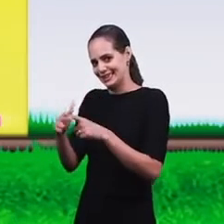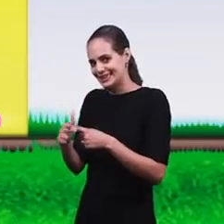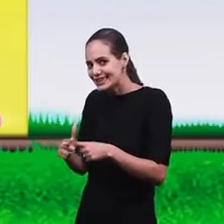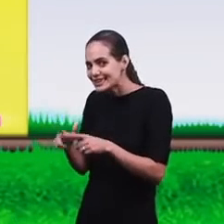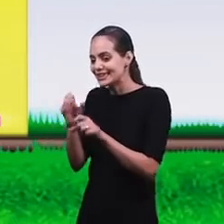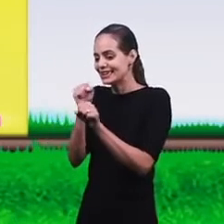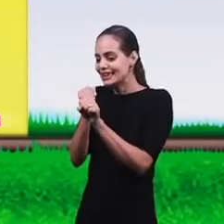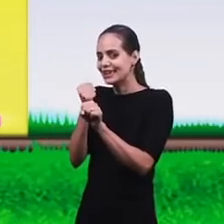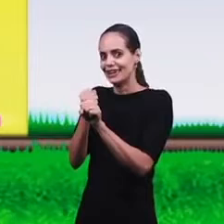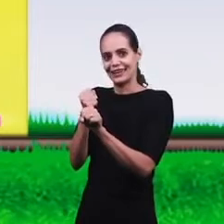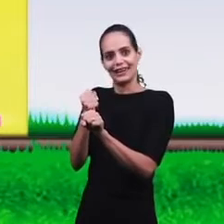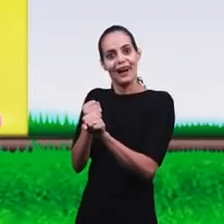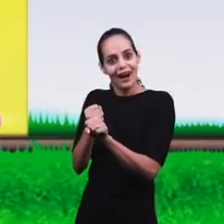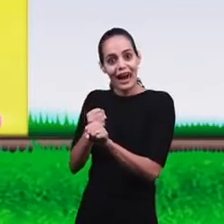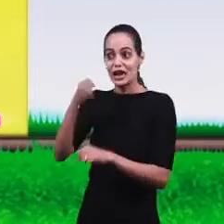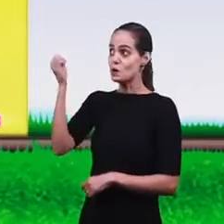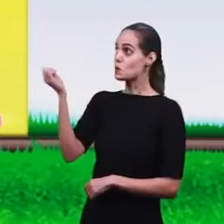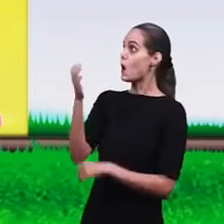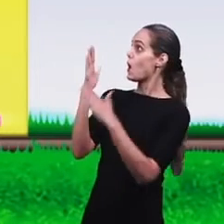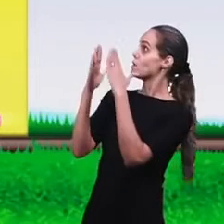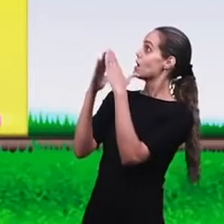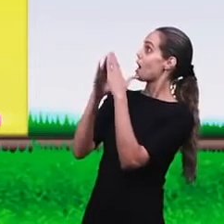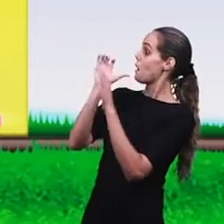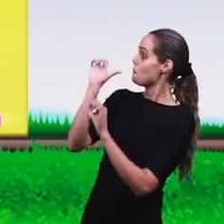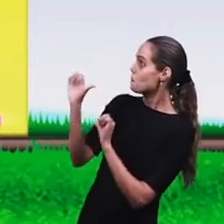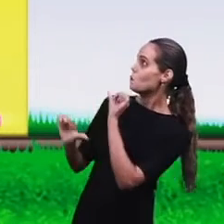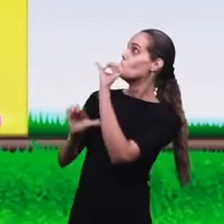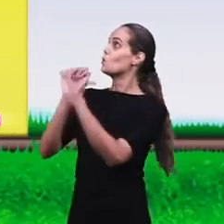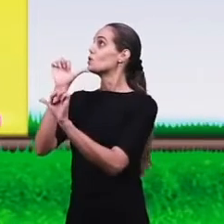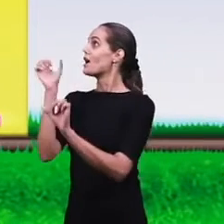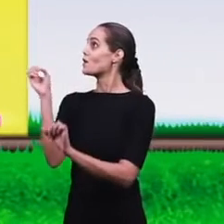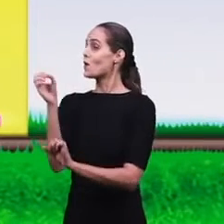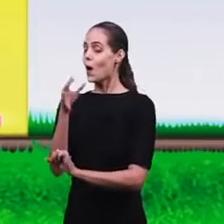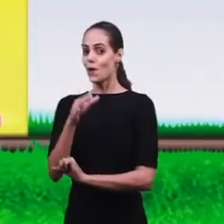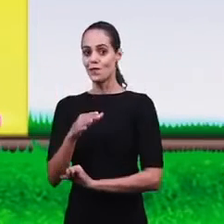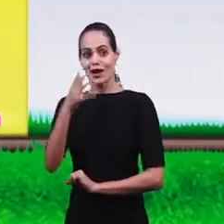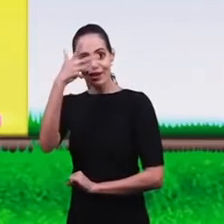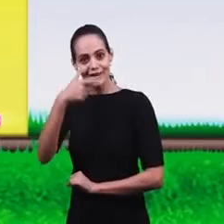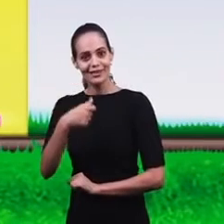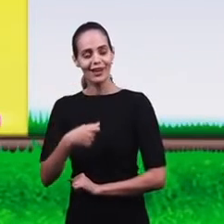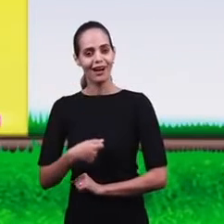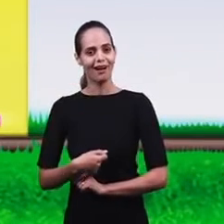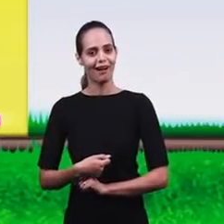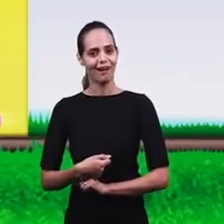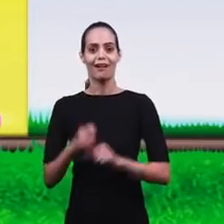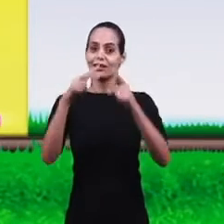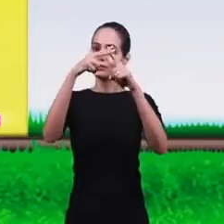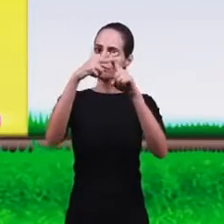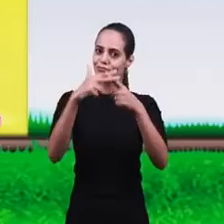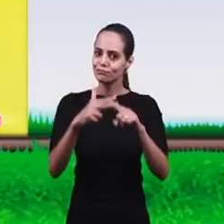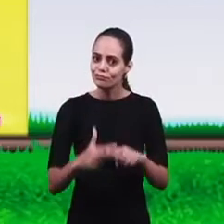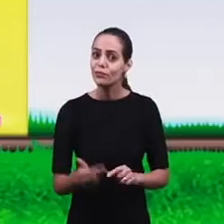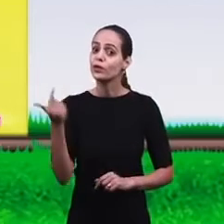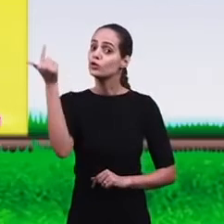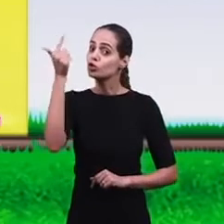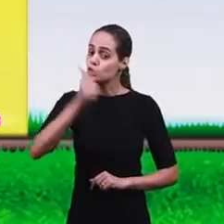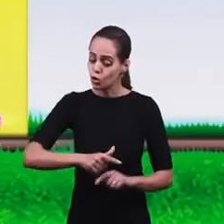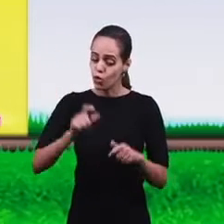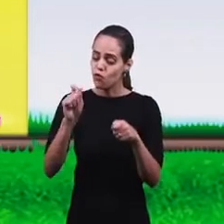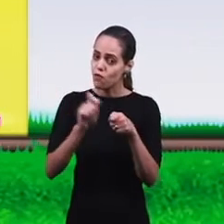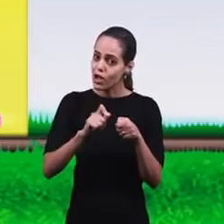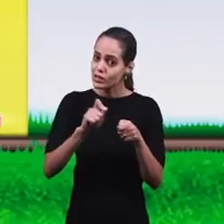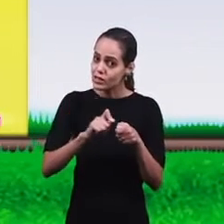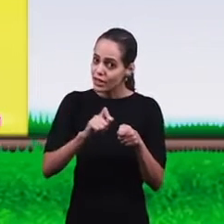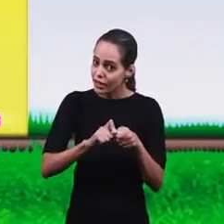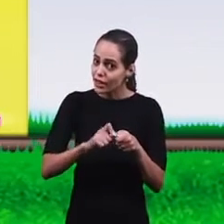becomes new again. That's what restoring means. It means to recover, to redo, rebuild, make